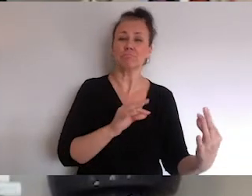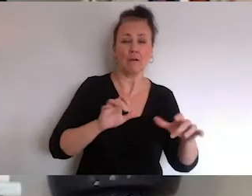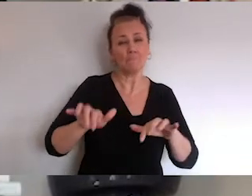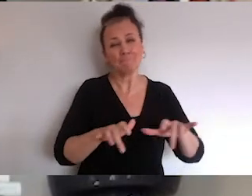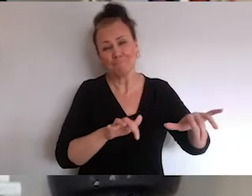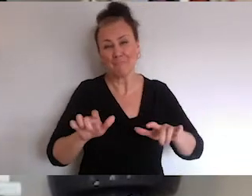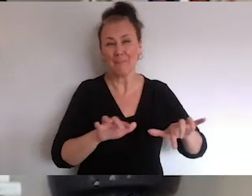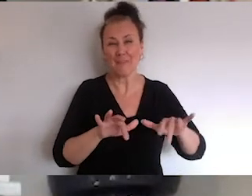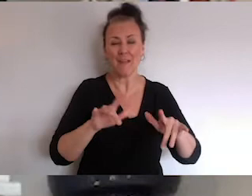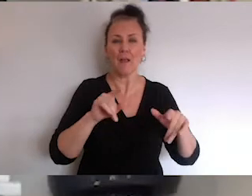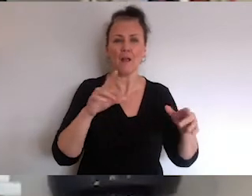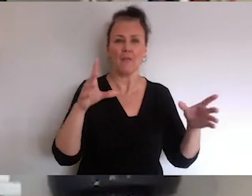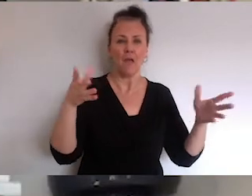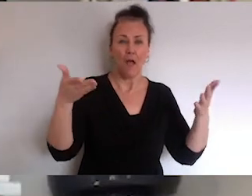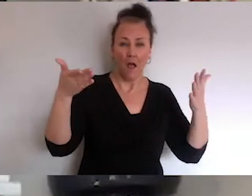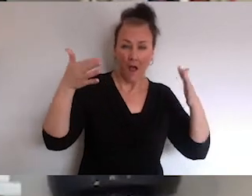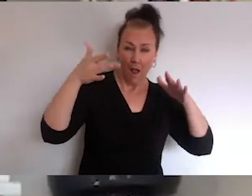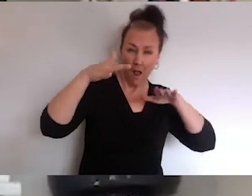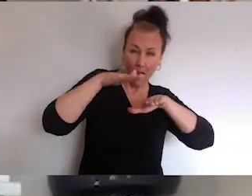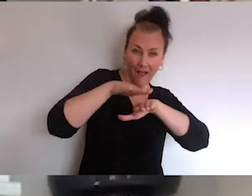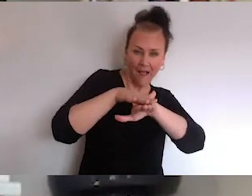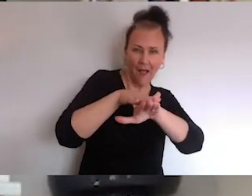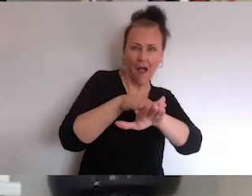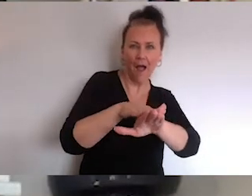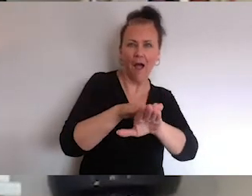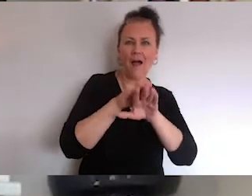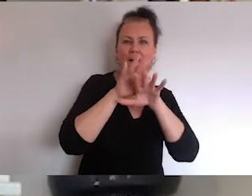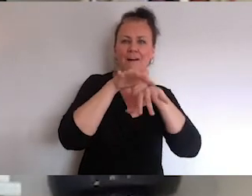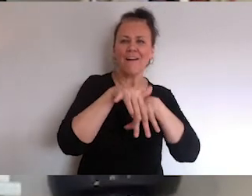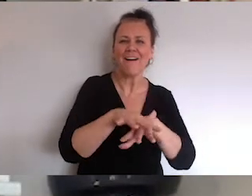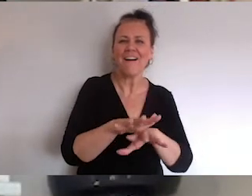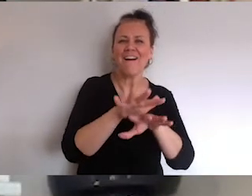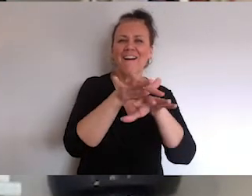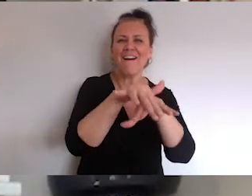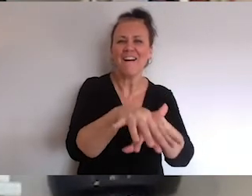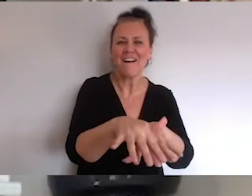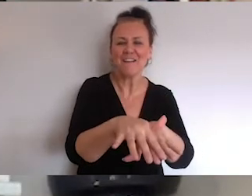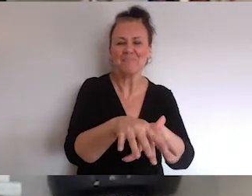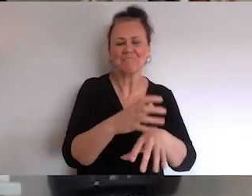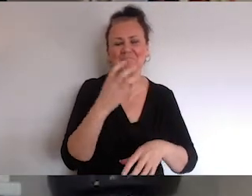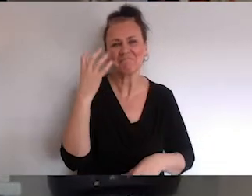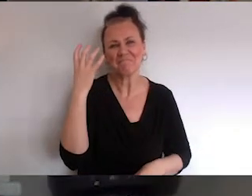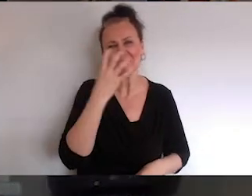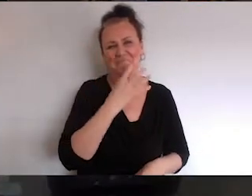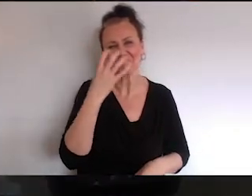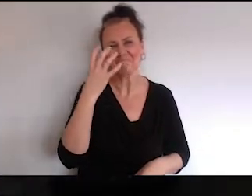achievements and courage than to score the virtual call of their names with the Eroica.